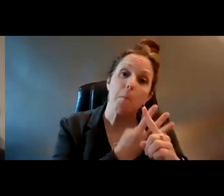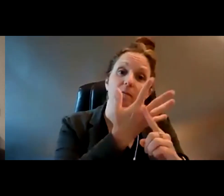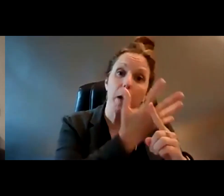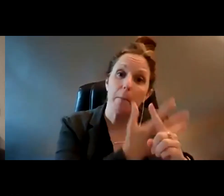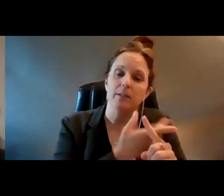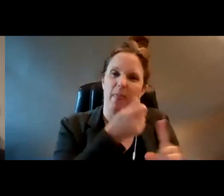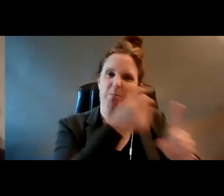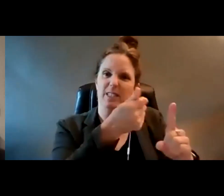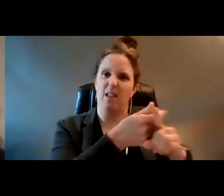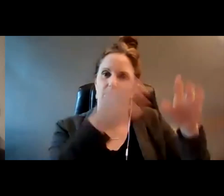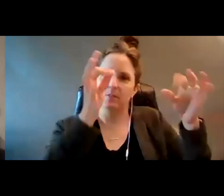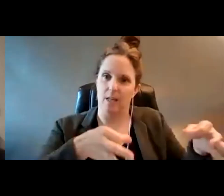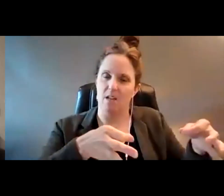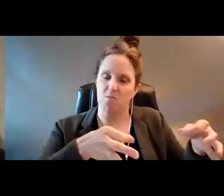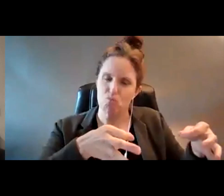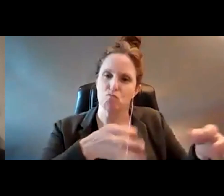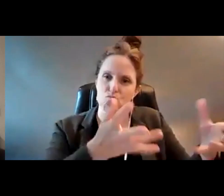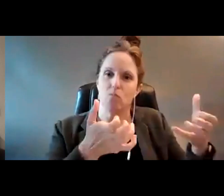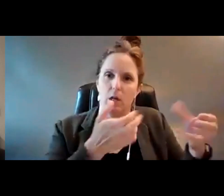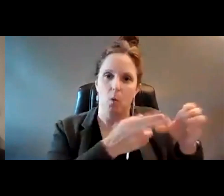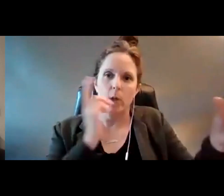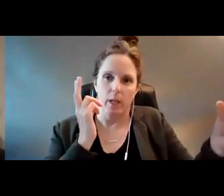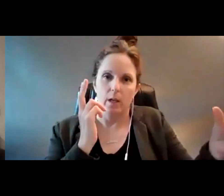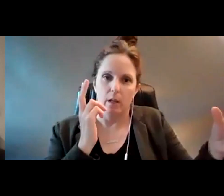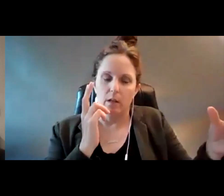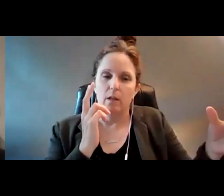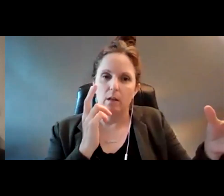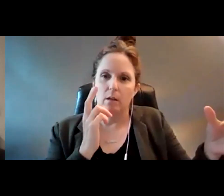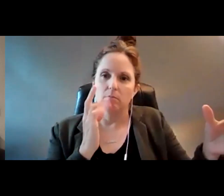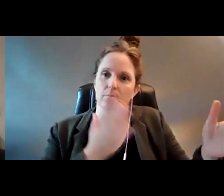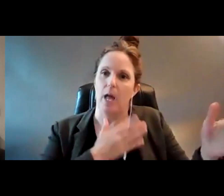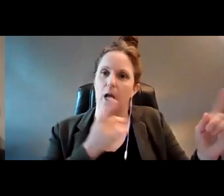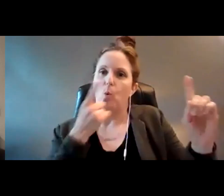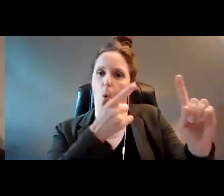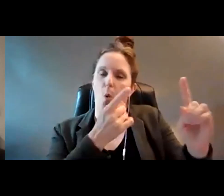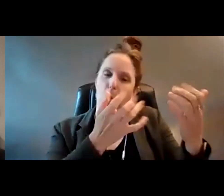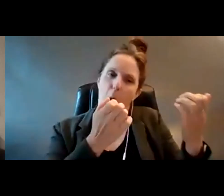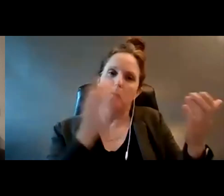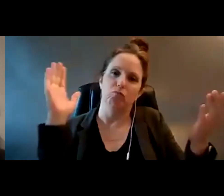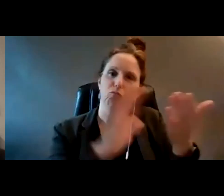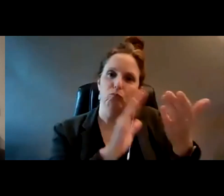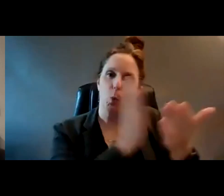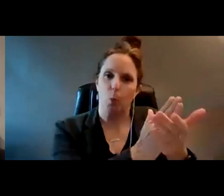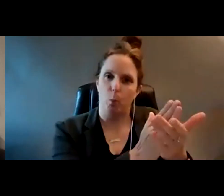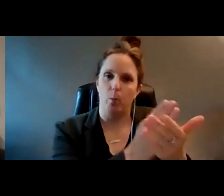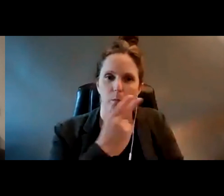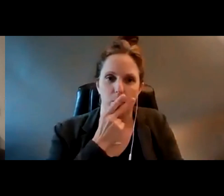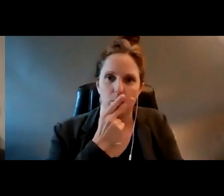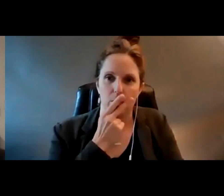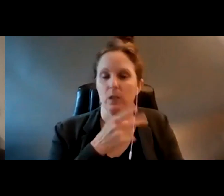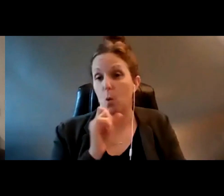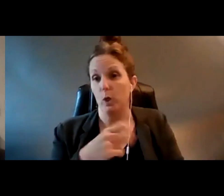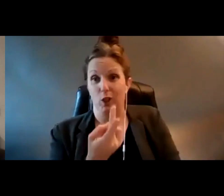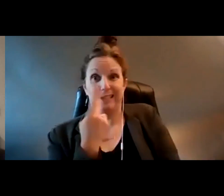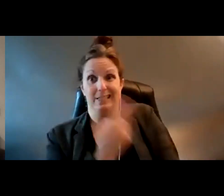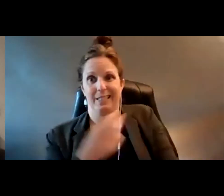a CHW, there are quite a number who were not interested in quitting smoking initially, but after 4 or 5 months, they were able,